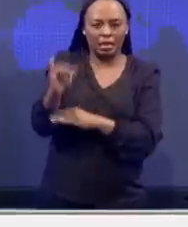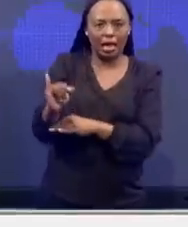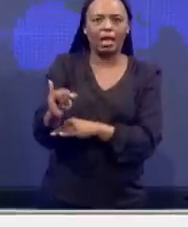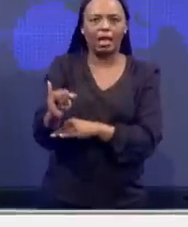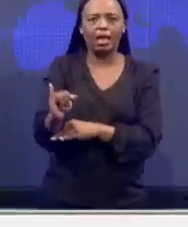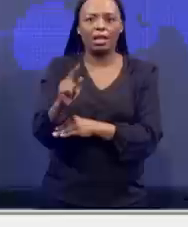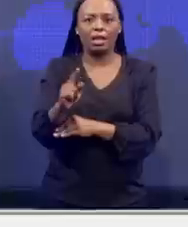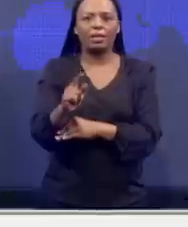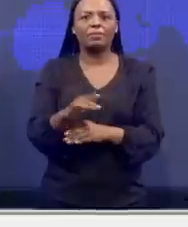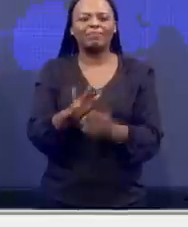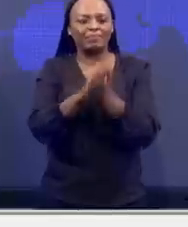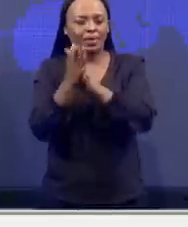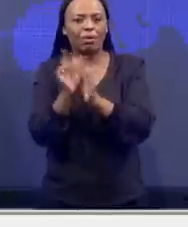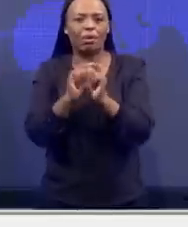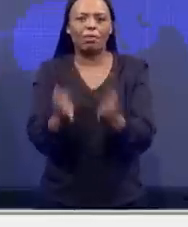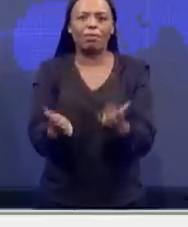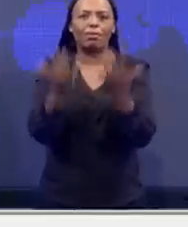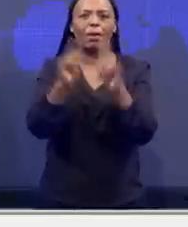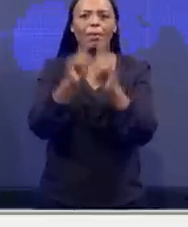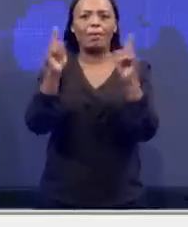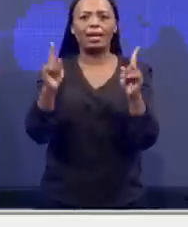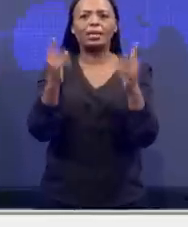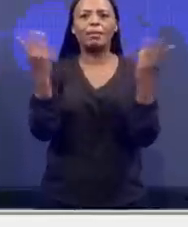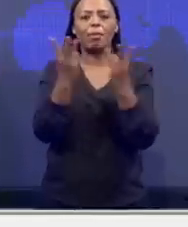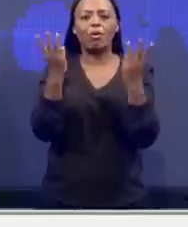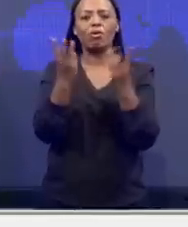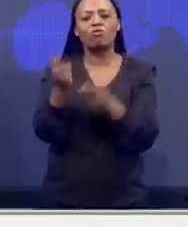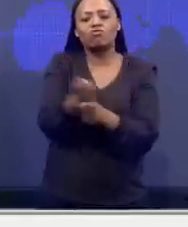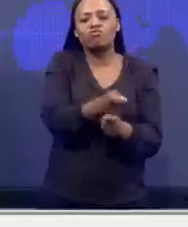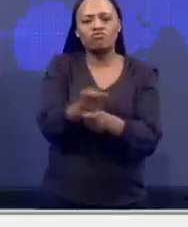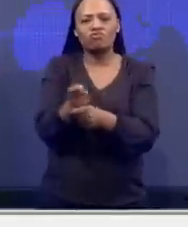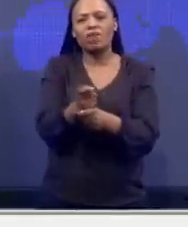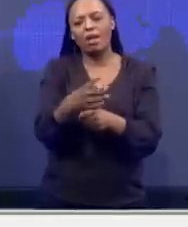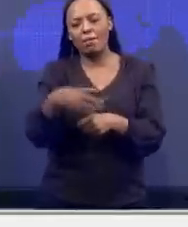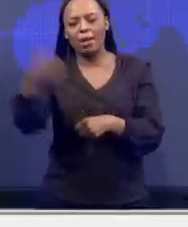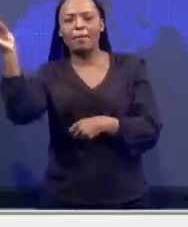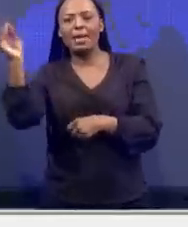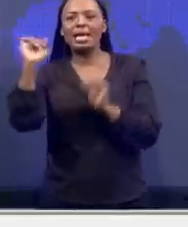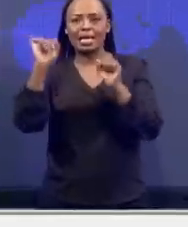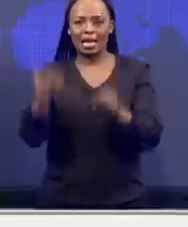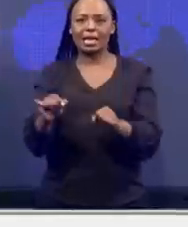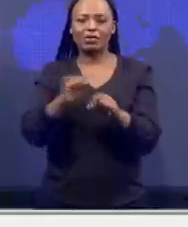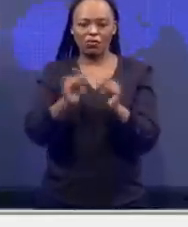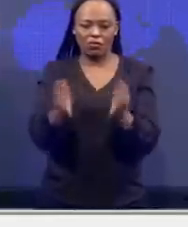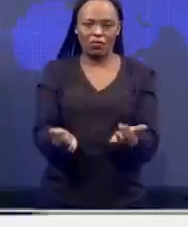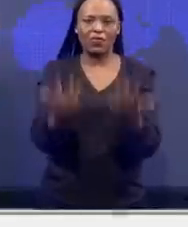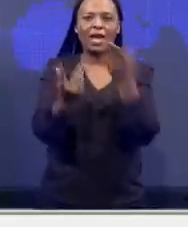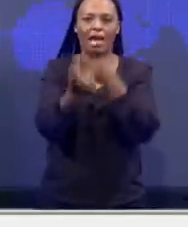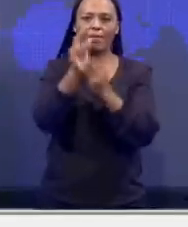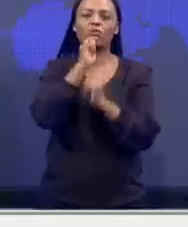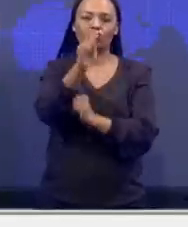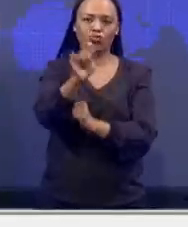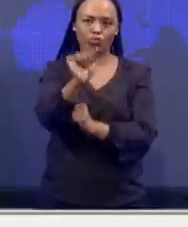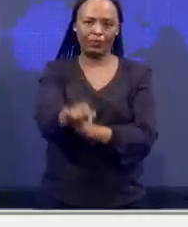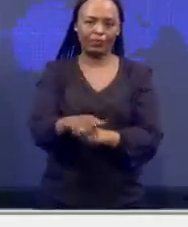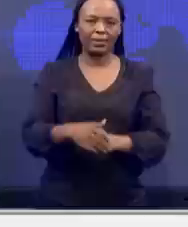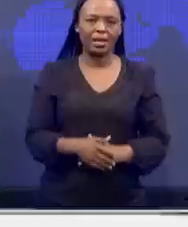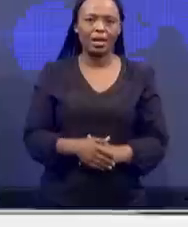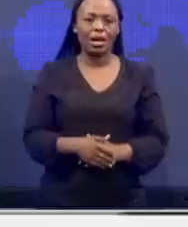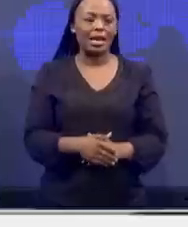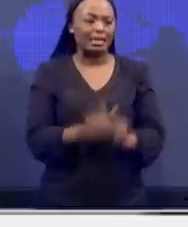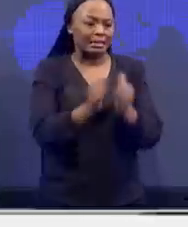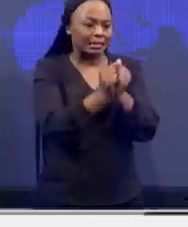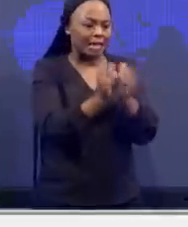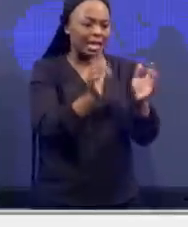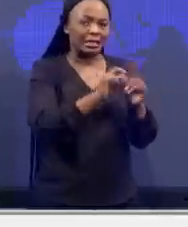cordoning off the area, but the fire engines have left, so that we can confirm that indeed fire did break out here. And when this fire started,